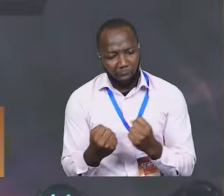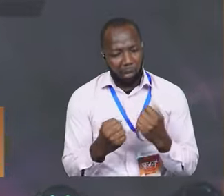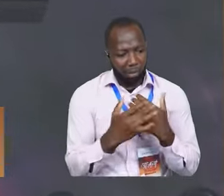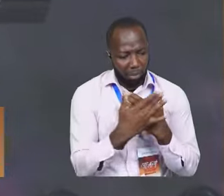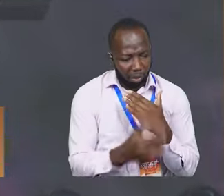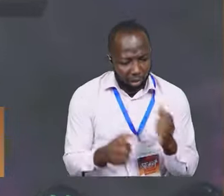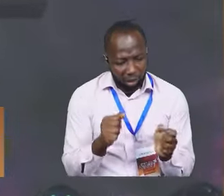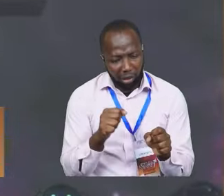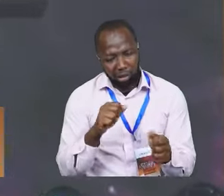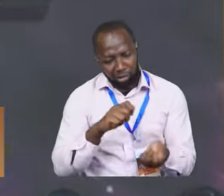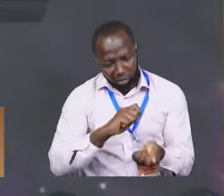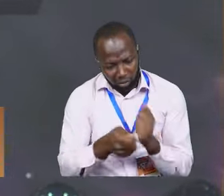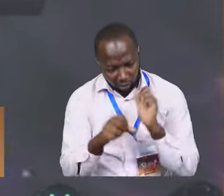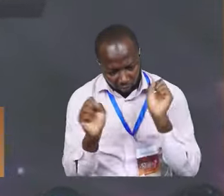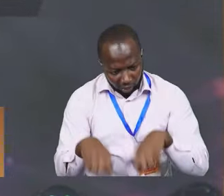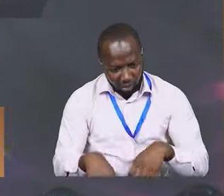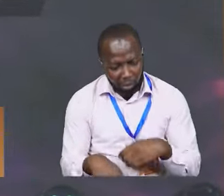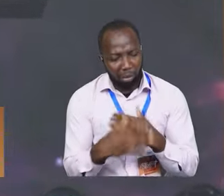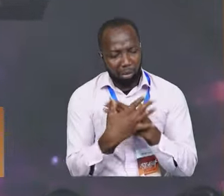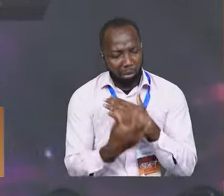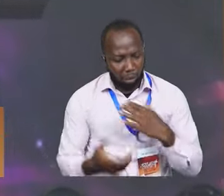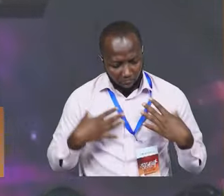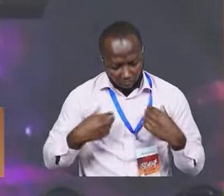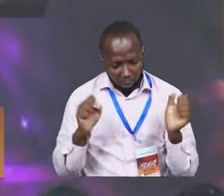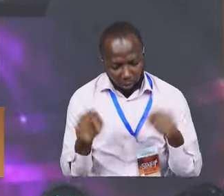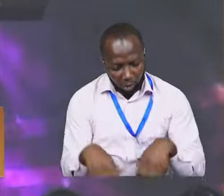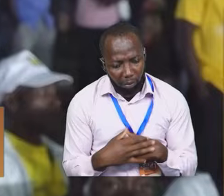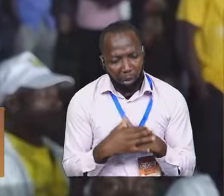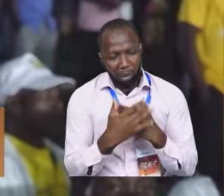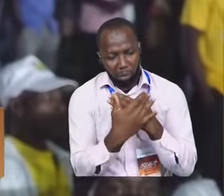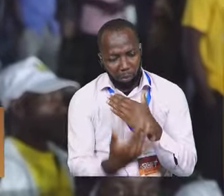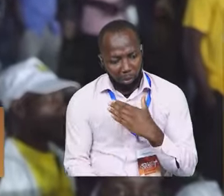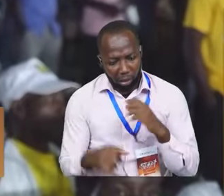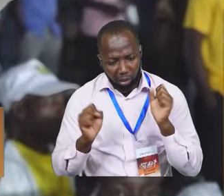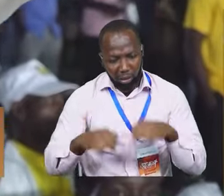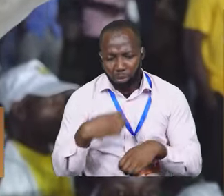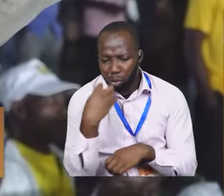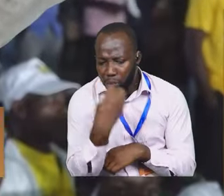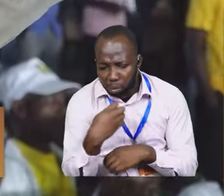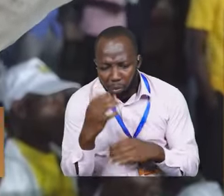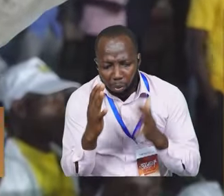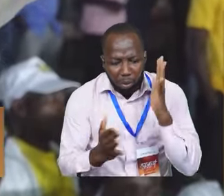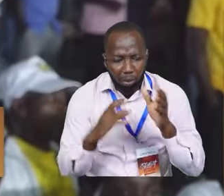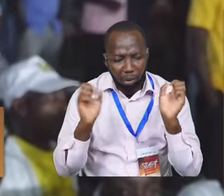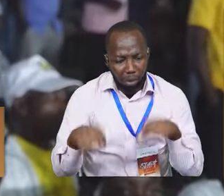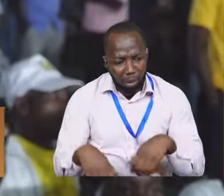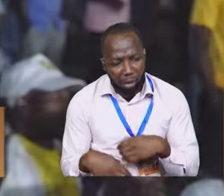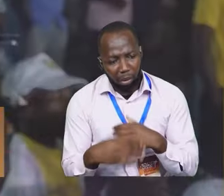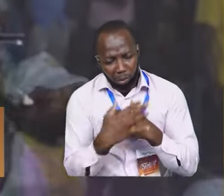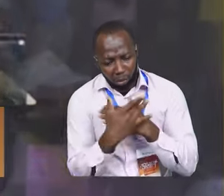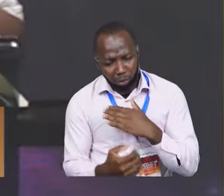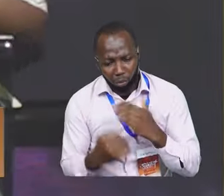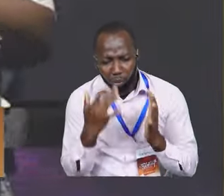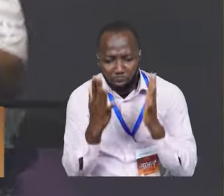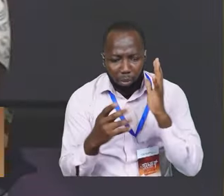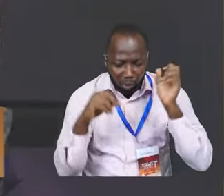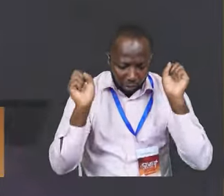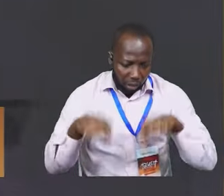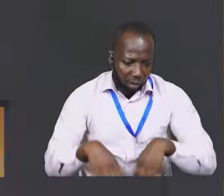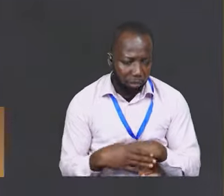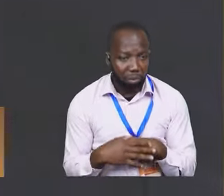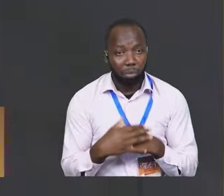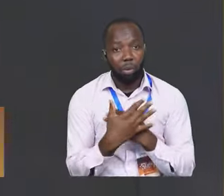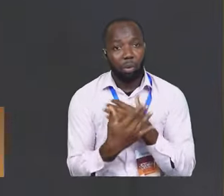the blood of salvation, the blood of healing, the blood that speaks, the blood